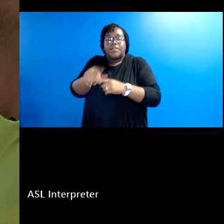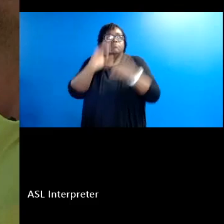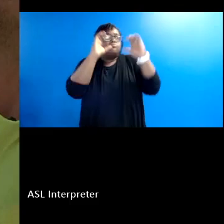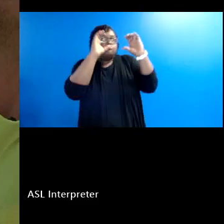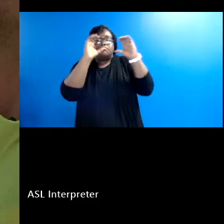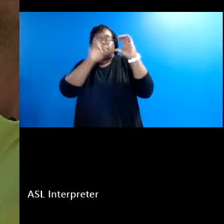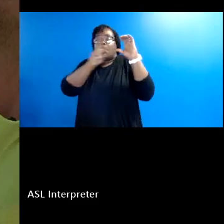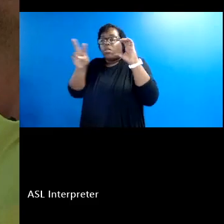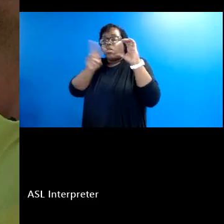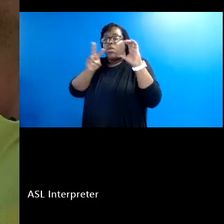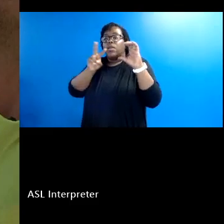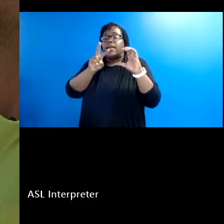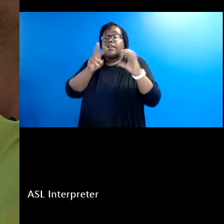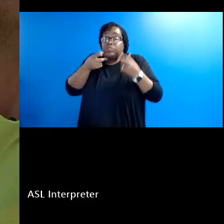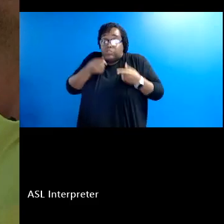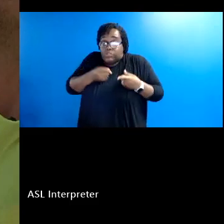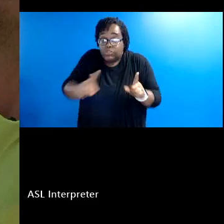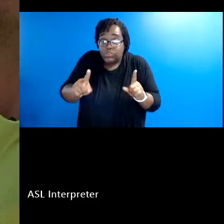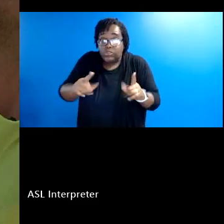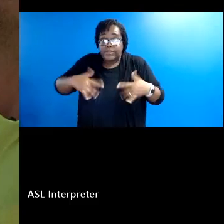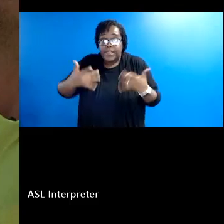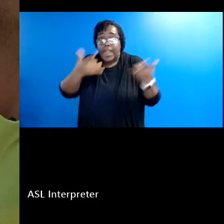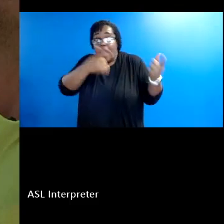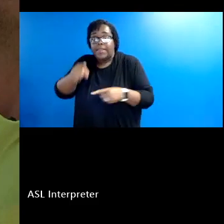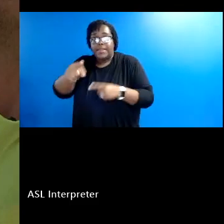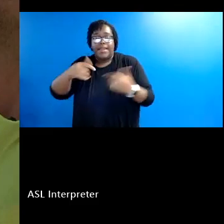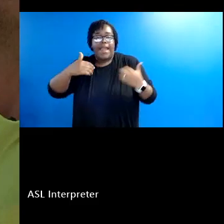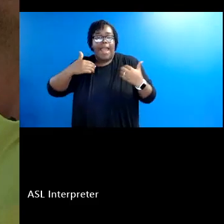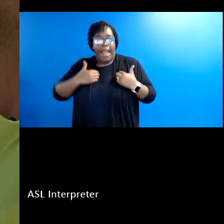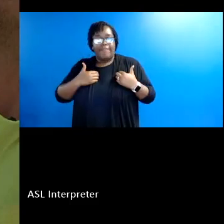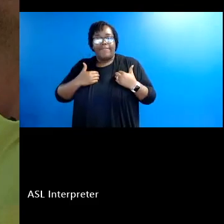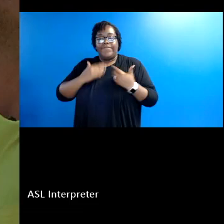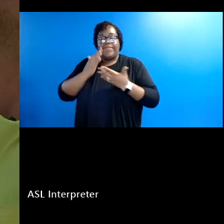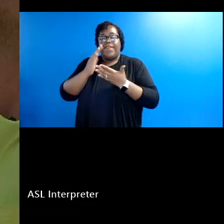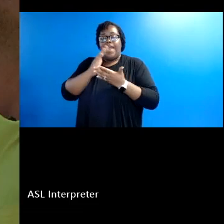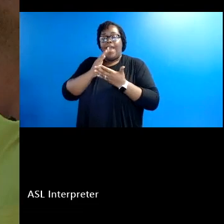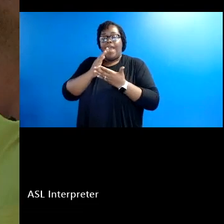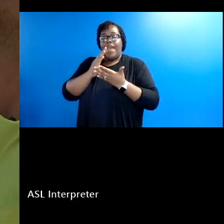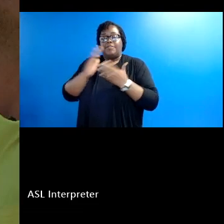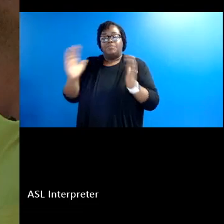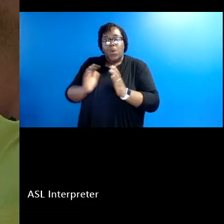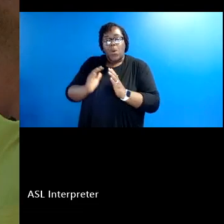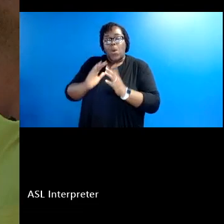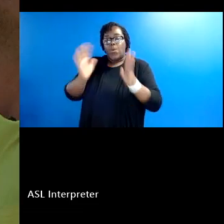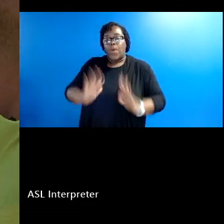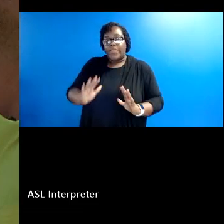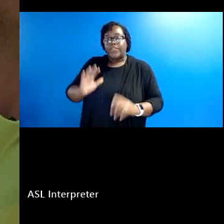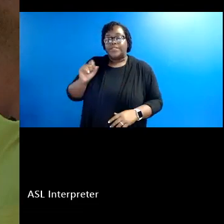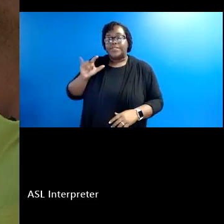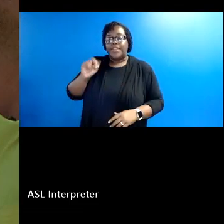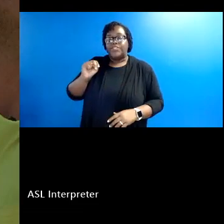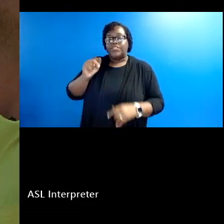field conditions during the event. He has a handheld weather station called a Kestrel, which is on a stick. Sticks are mounted to